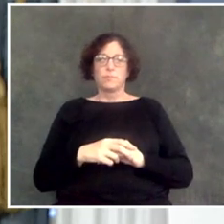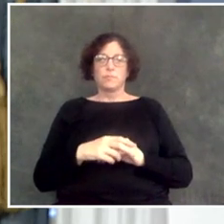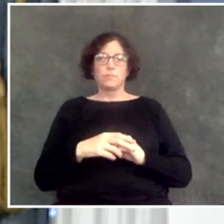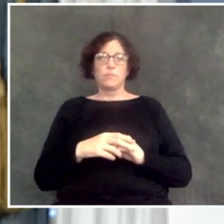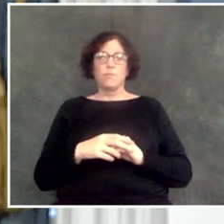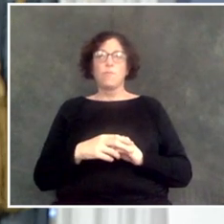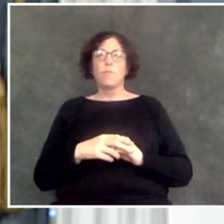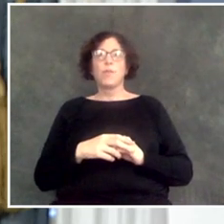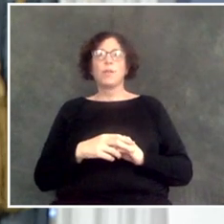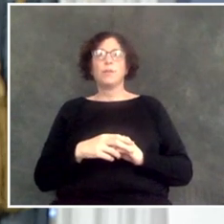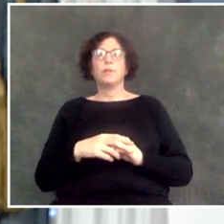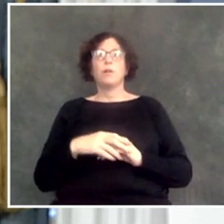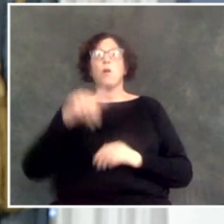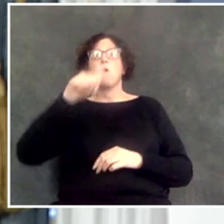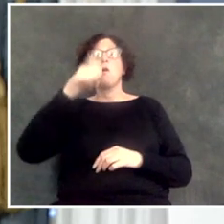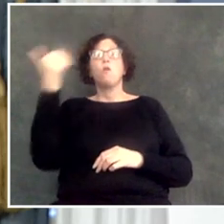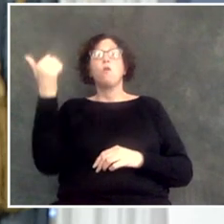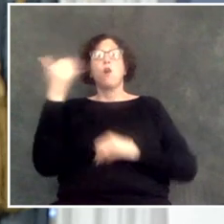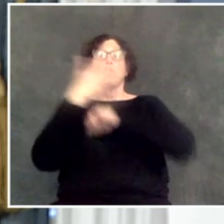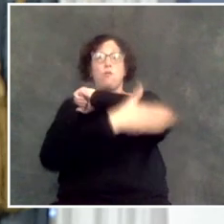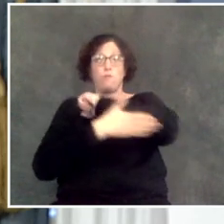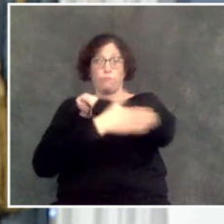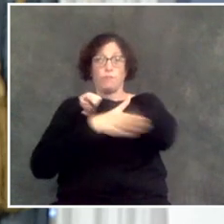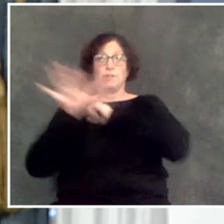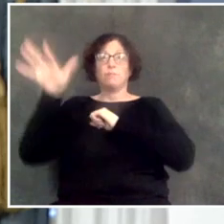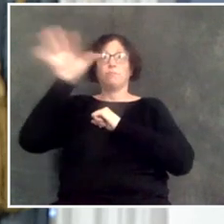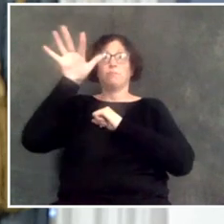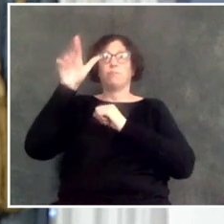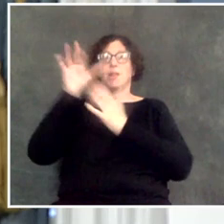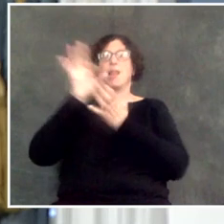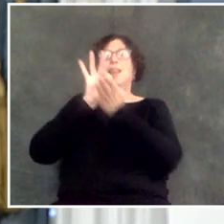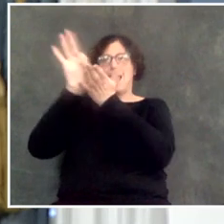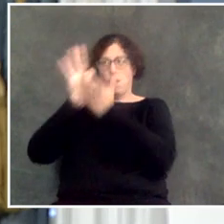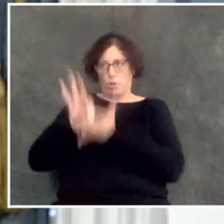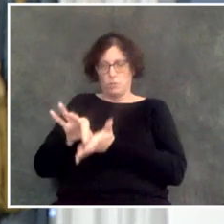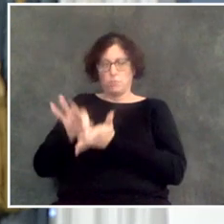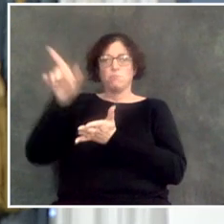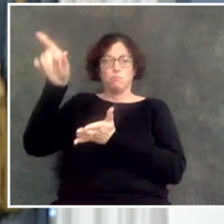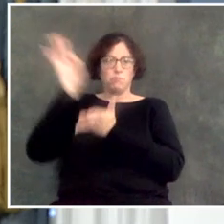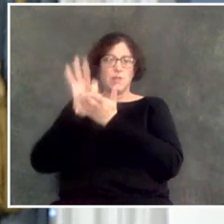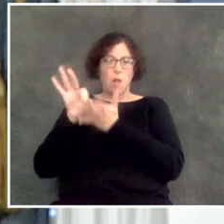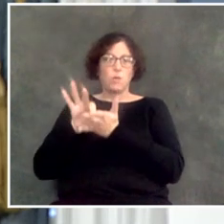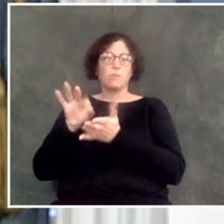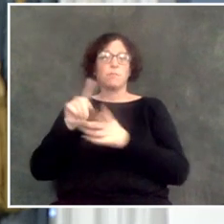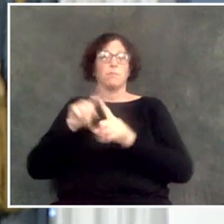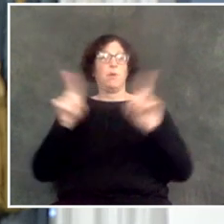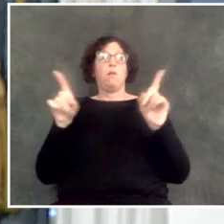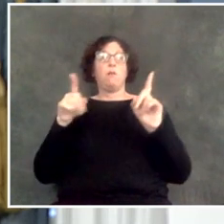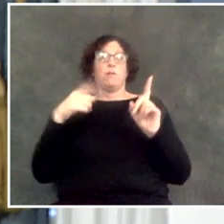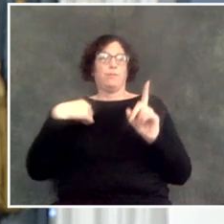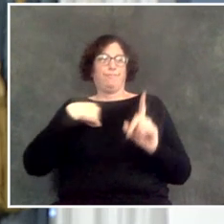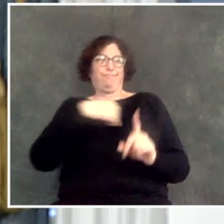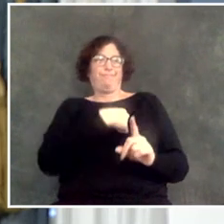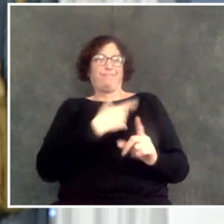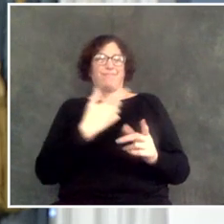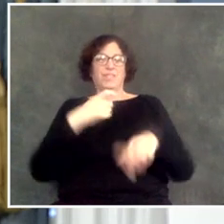based on where they are in what we call the epidemic curve, meaning they're early on enough in their epidemic